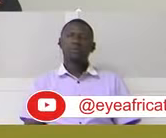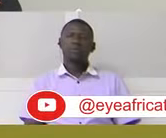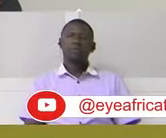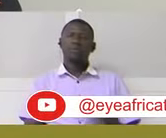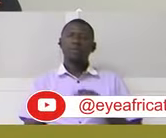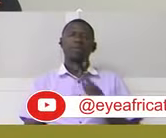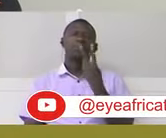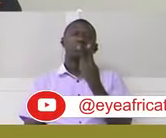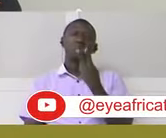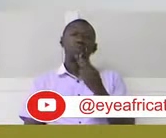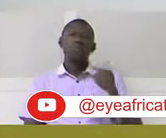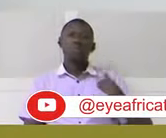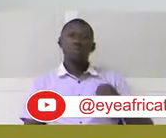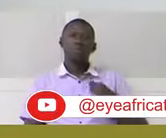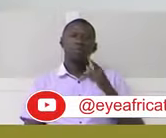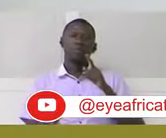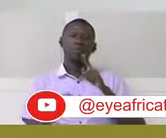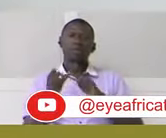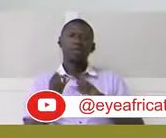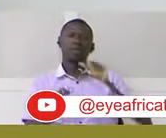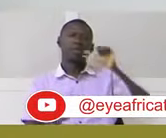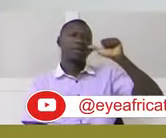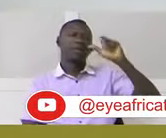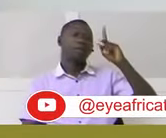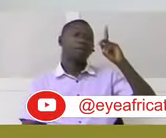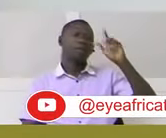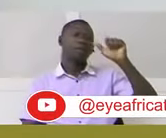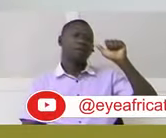The two victims were Adama Jany.